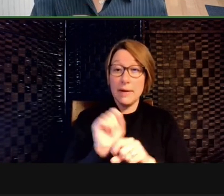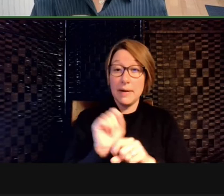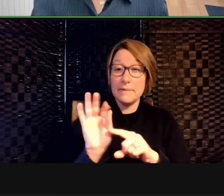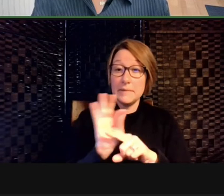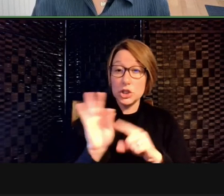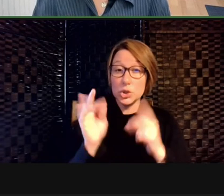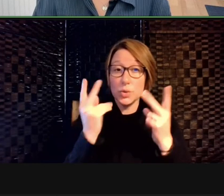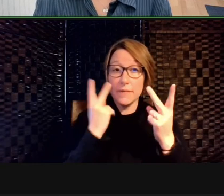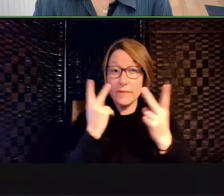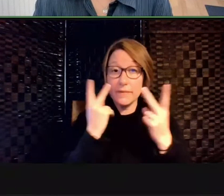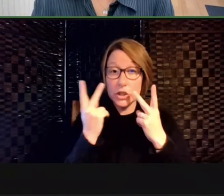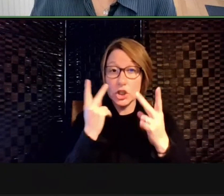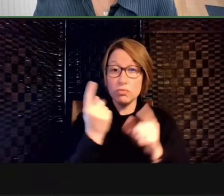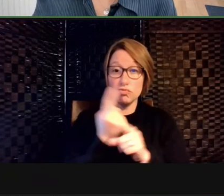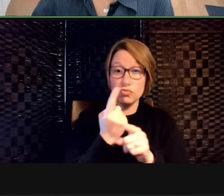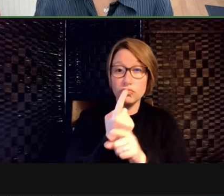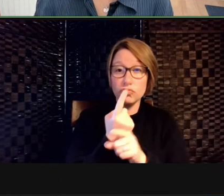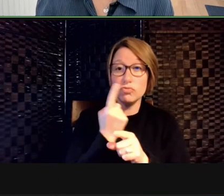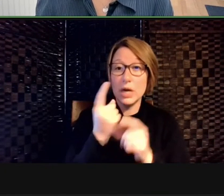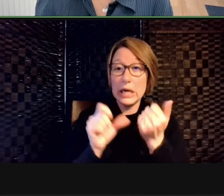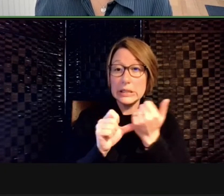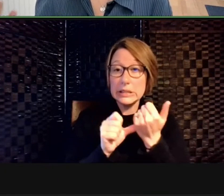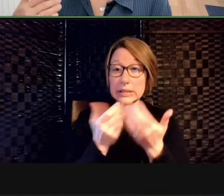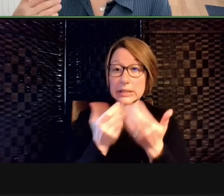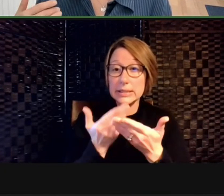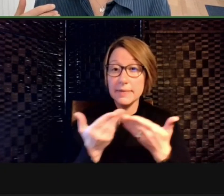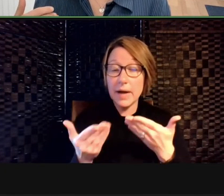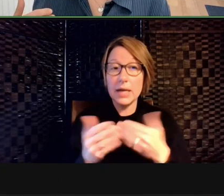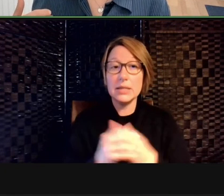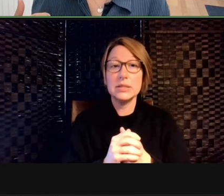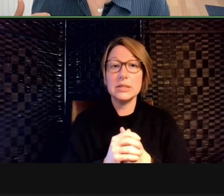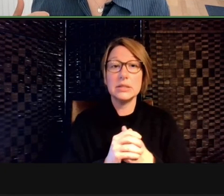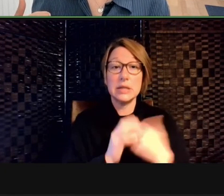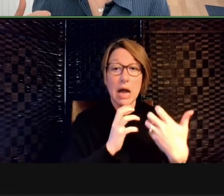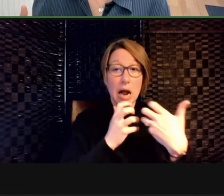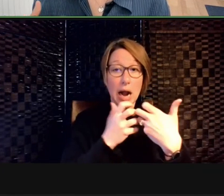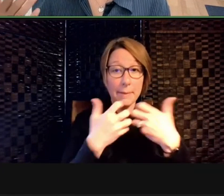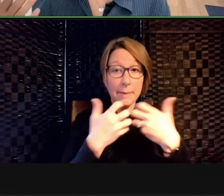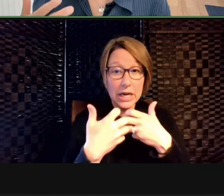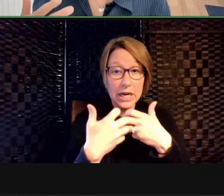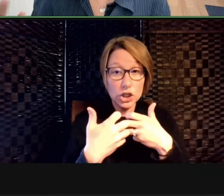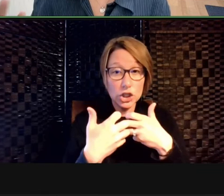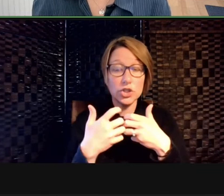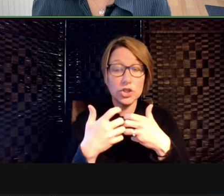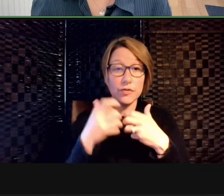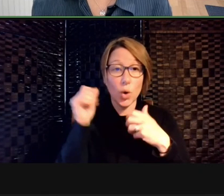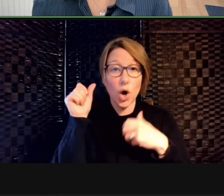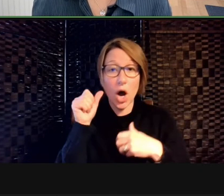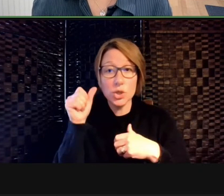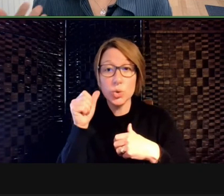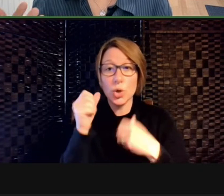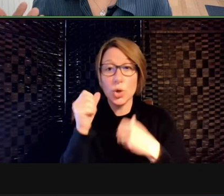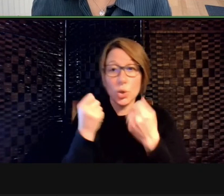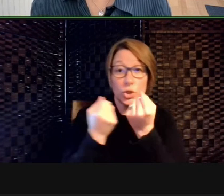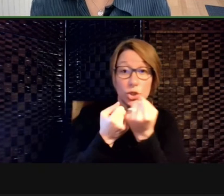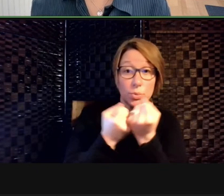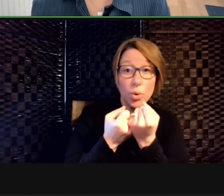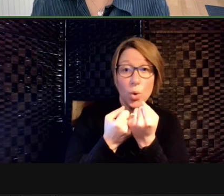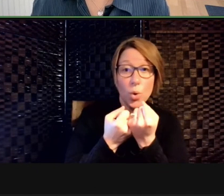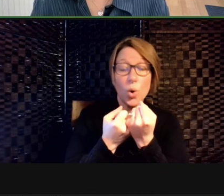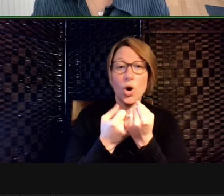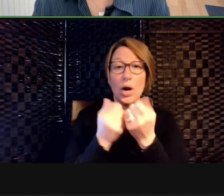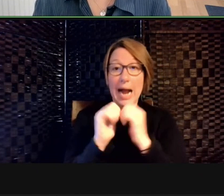appropriate assistive devices, that there's accommodations that are supporting auditory input, or you're providing another way for them to